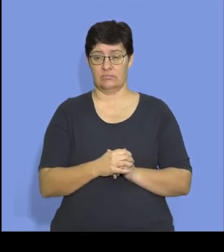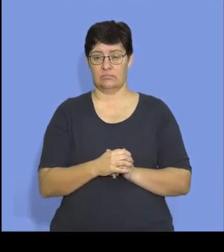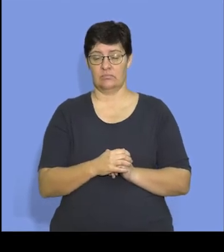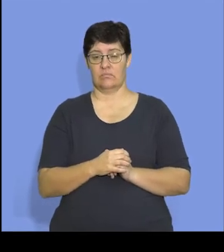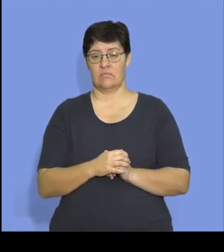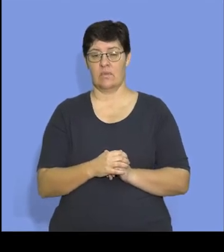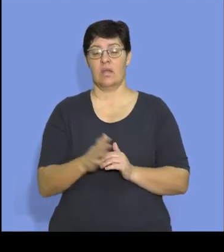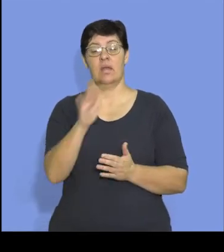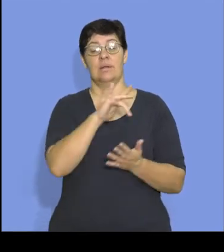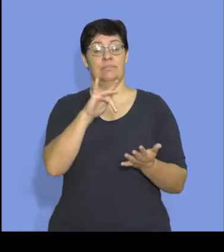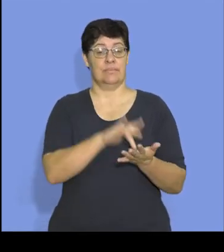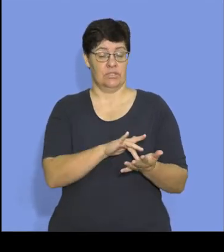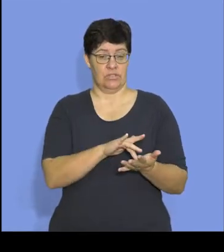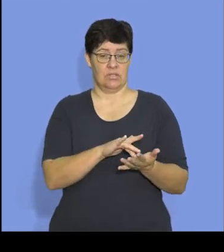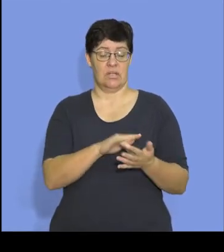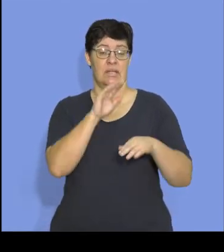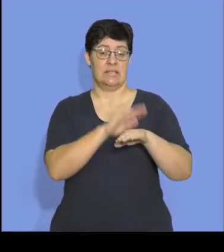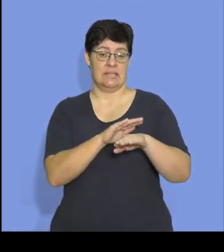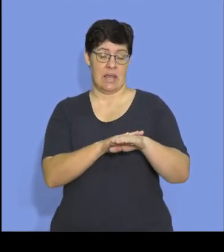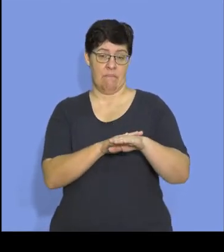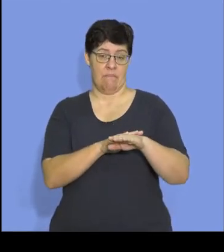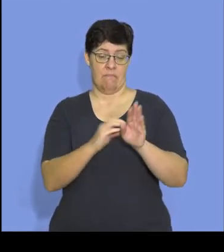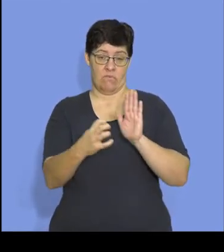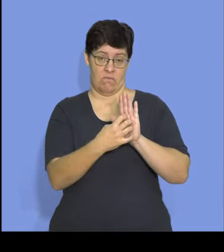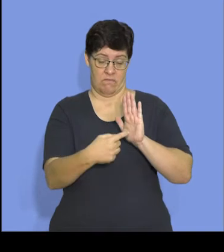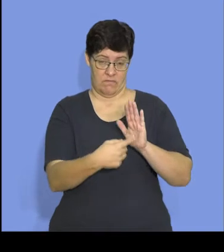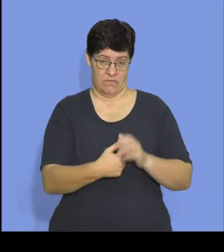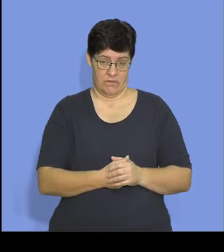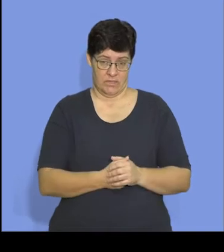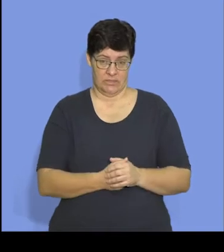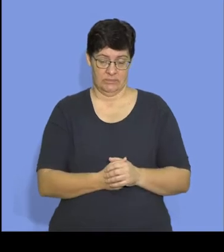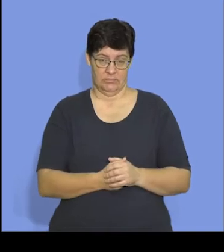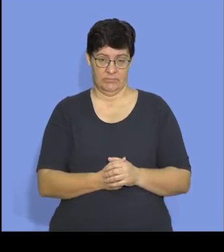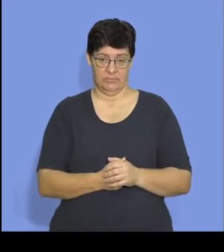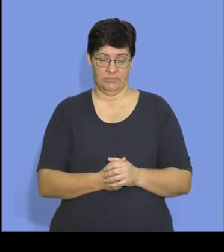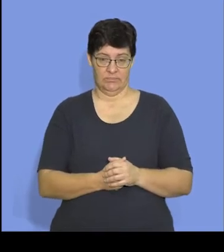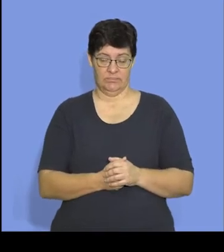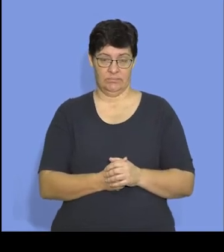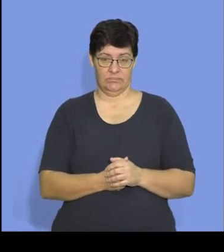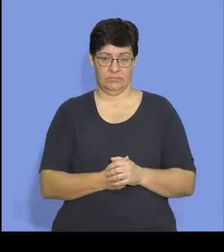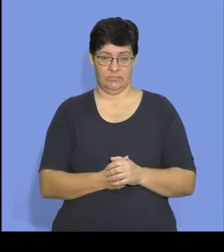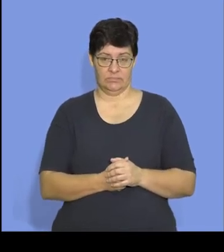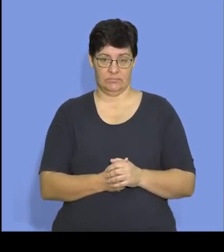let's draw the position time graph. Position,